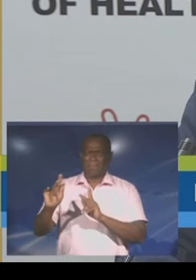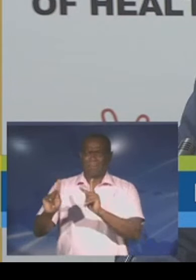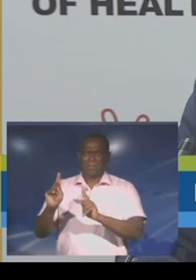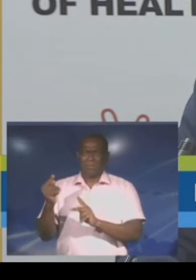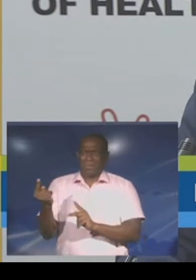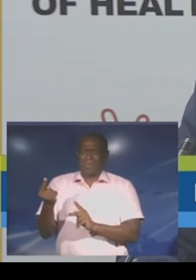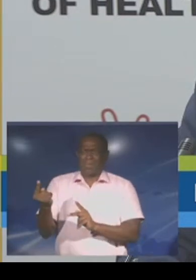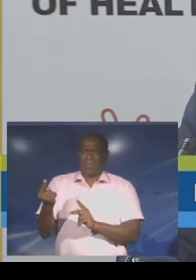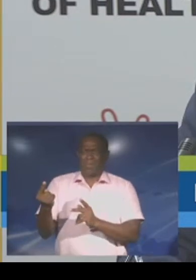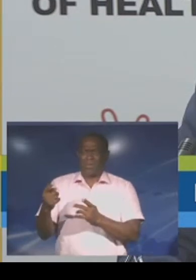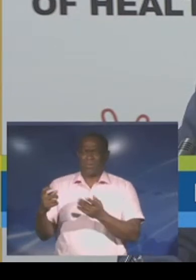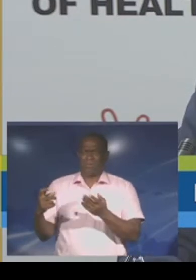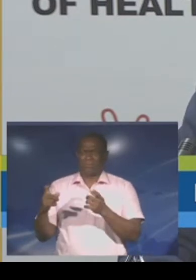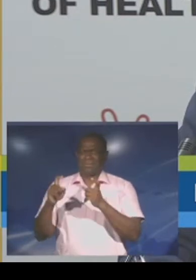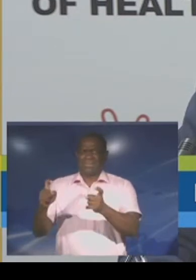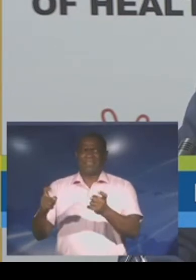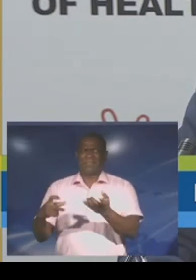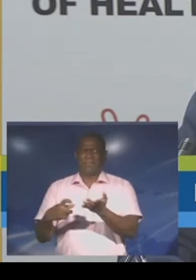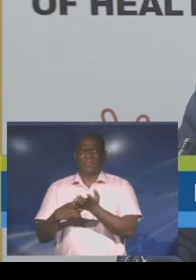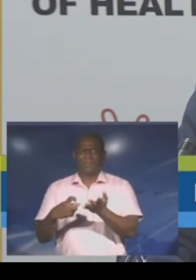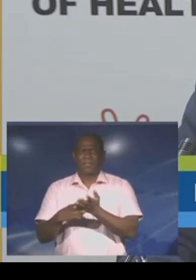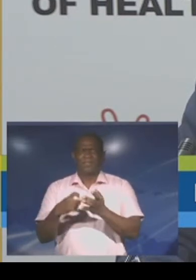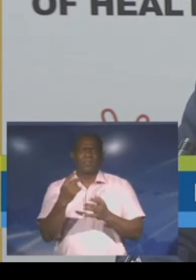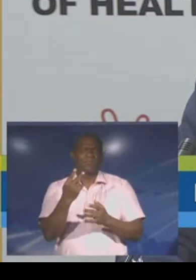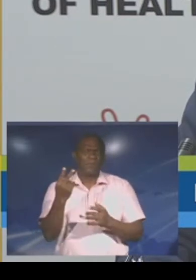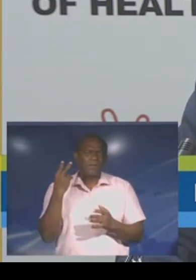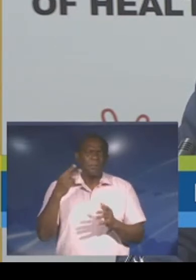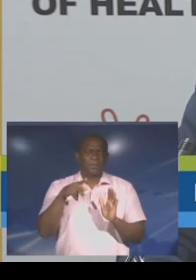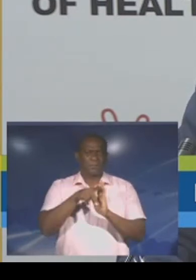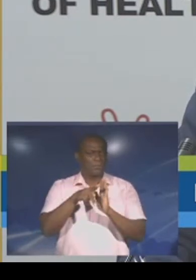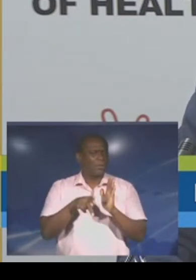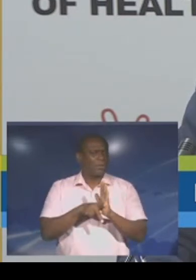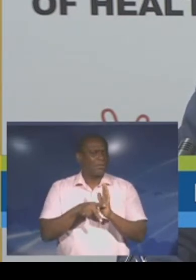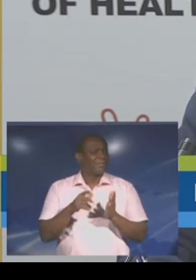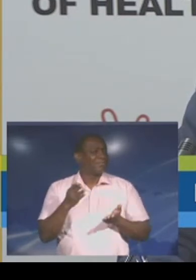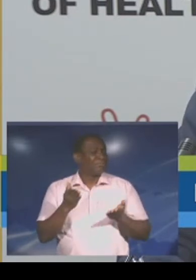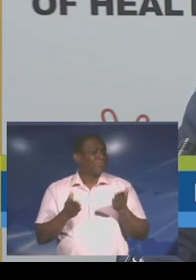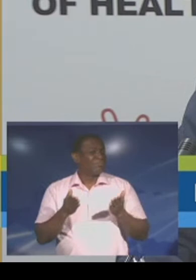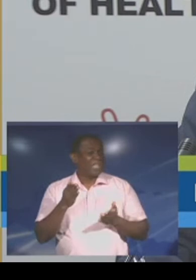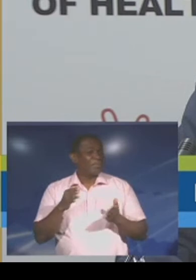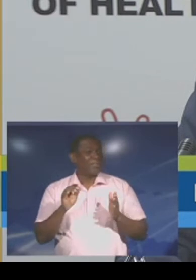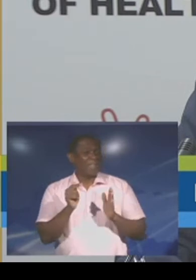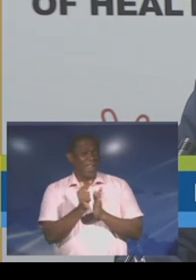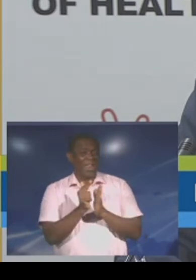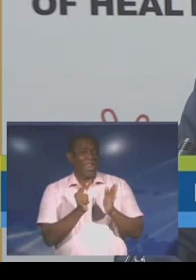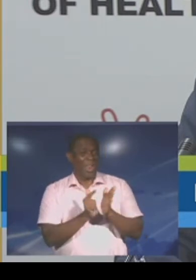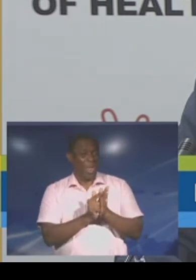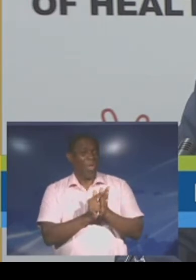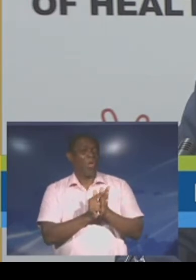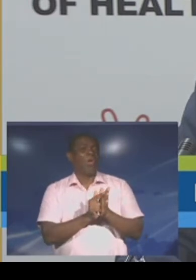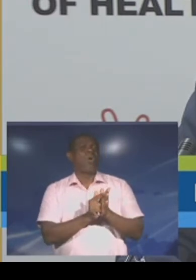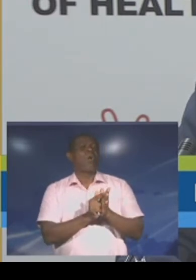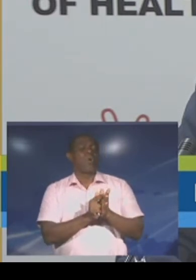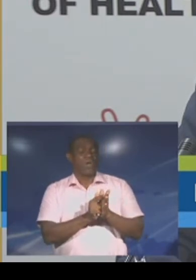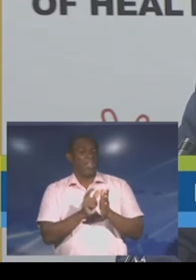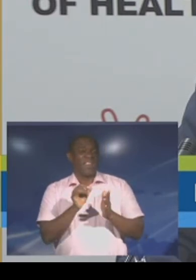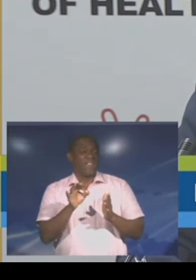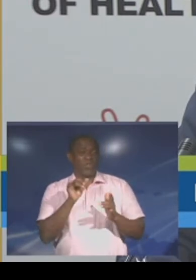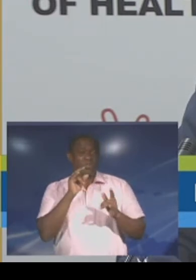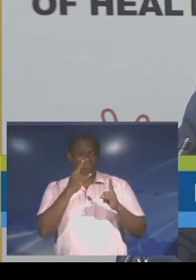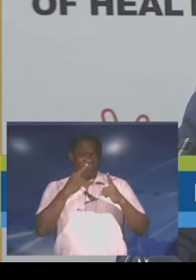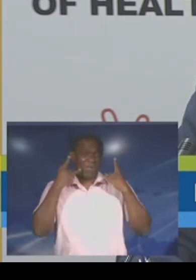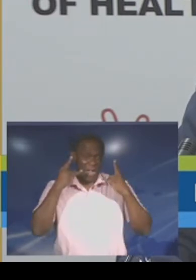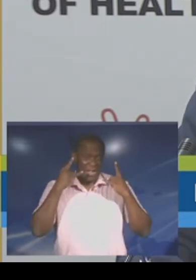any sense that maybe it did not work in the way that it was supposed to work, being that families were